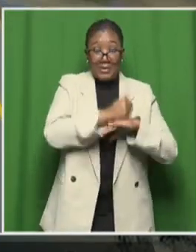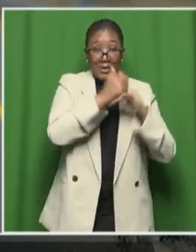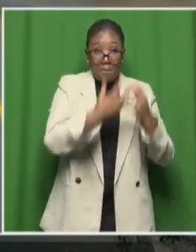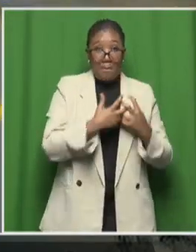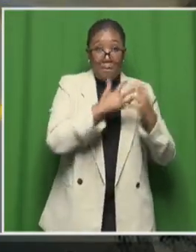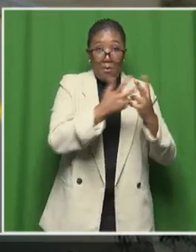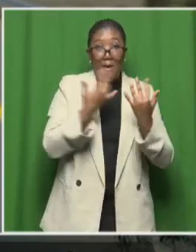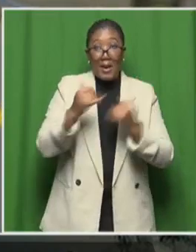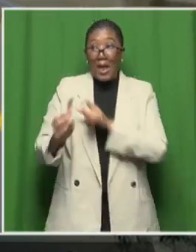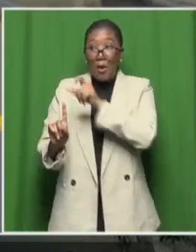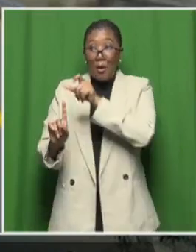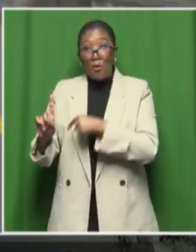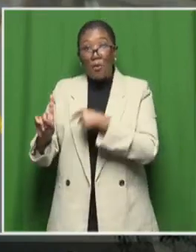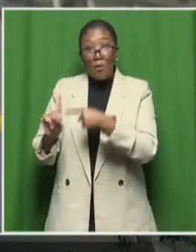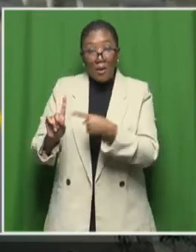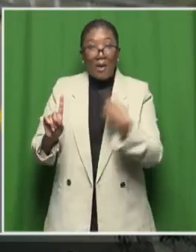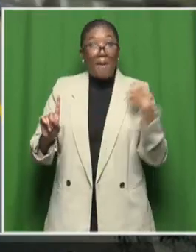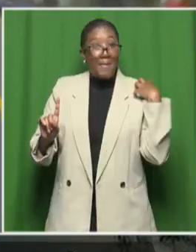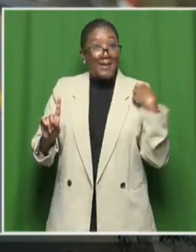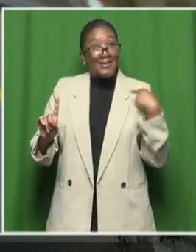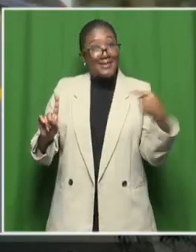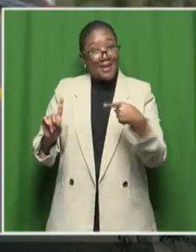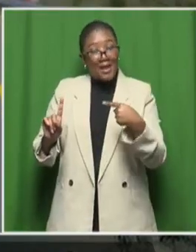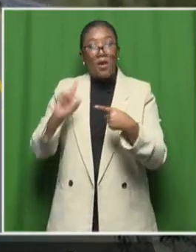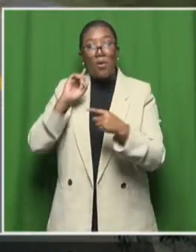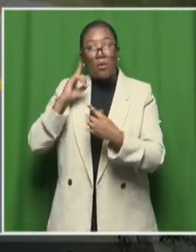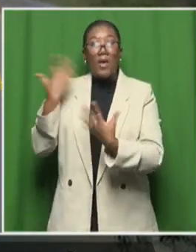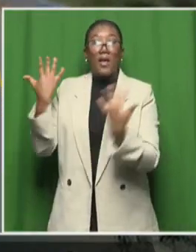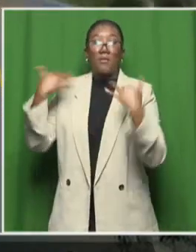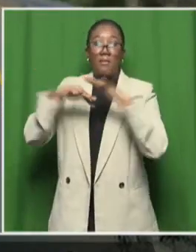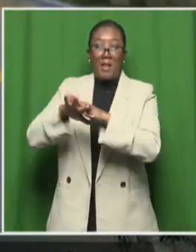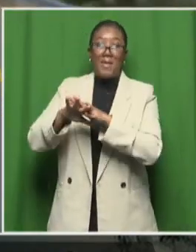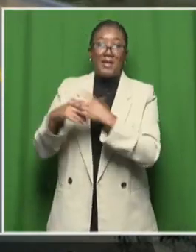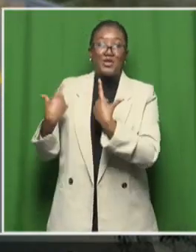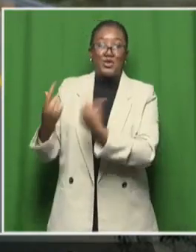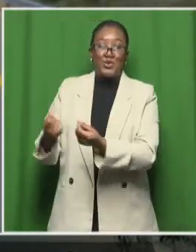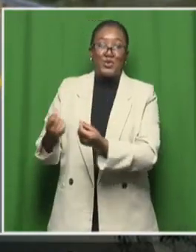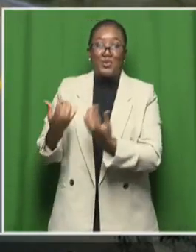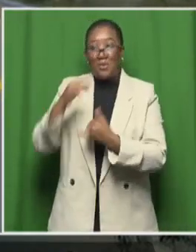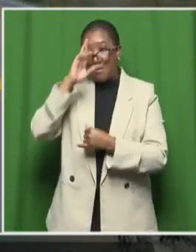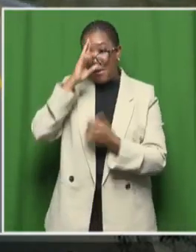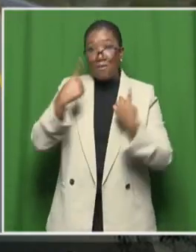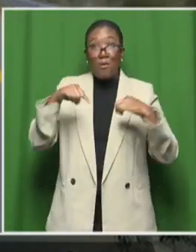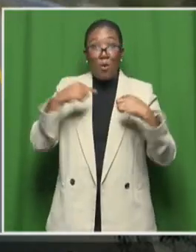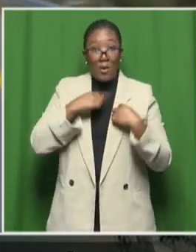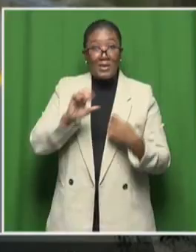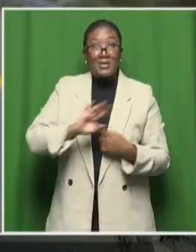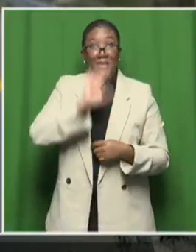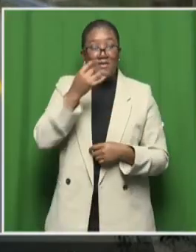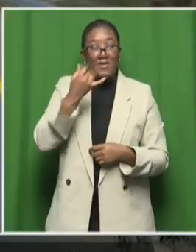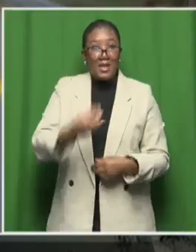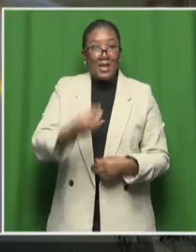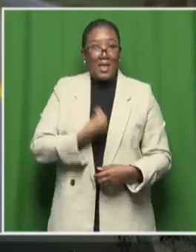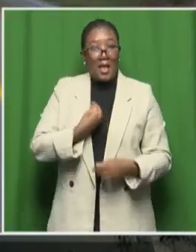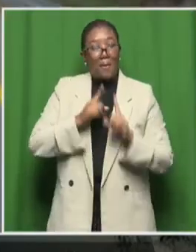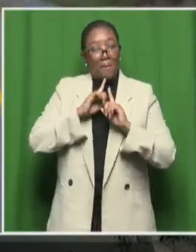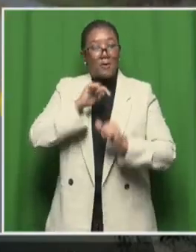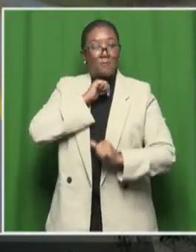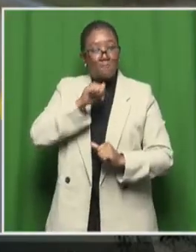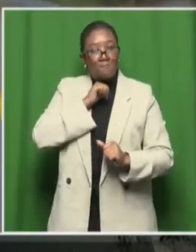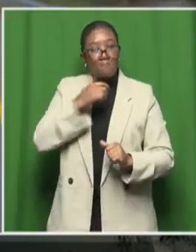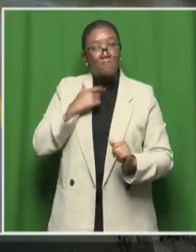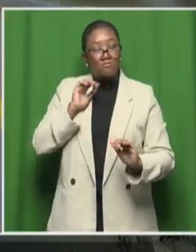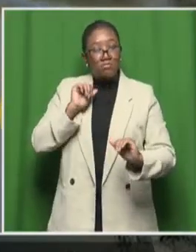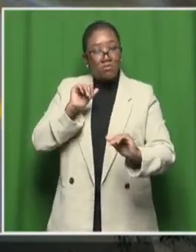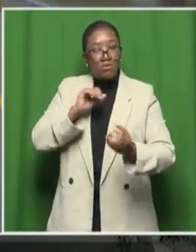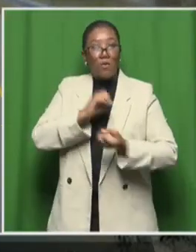implement them. So here we are as a country, still young, but we are moving on. And everywhere